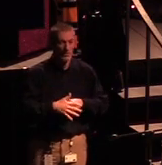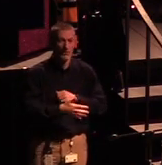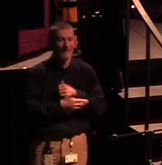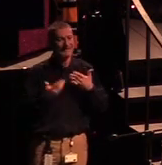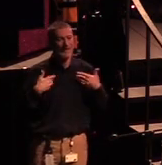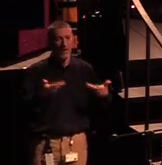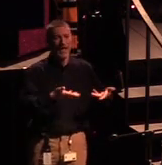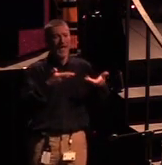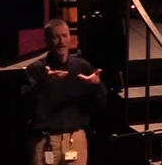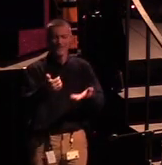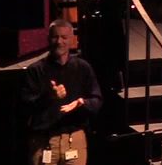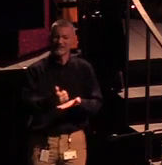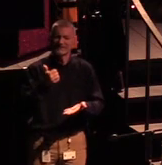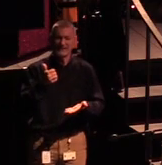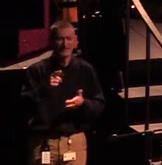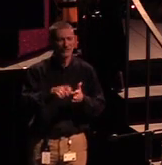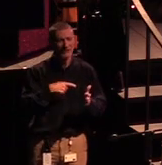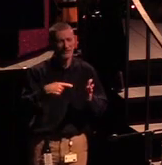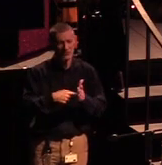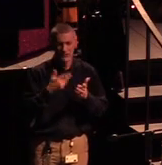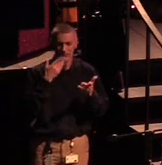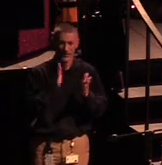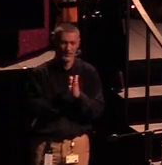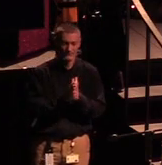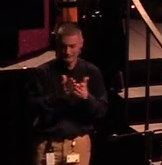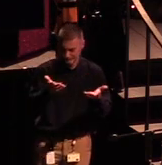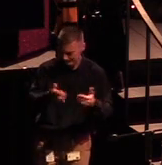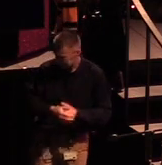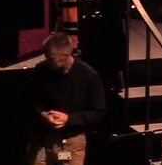the fantastic jest tom from tortilla thanks